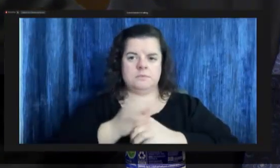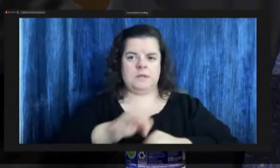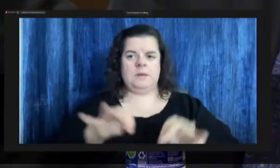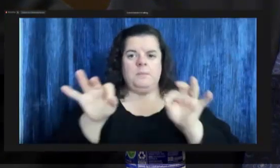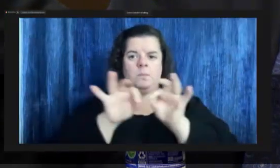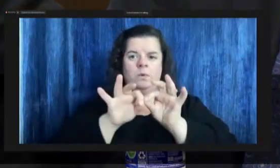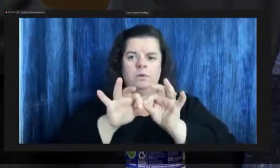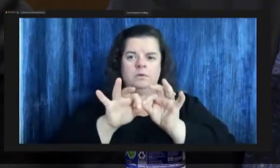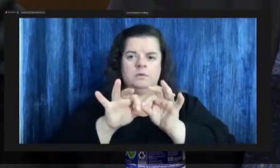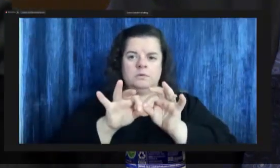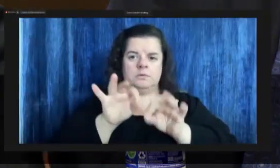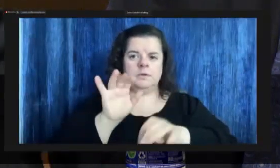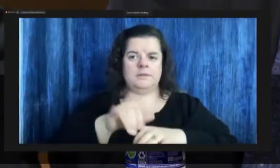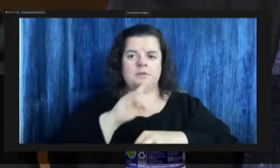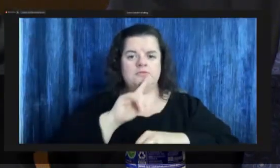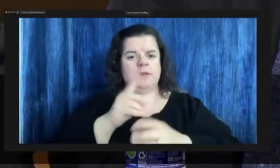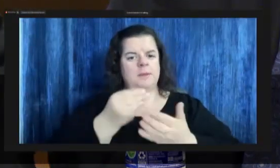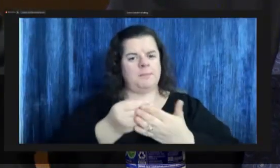staff is duly compensated,